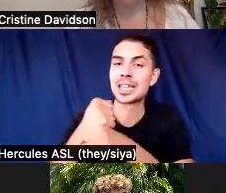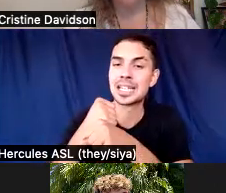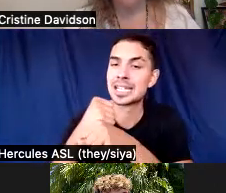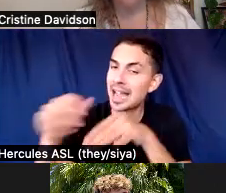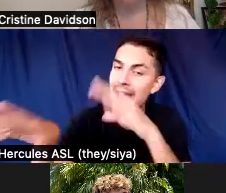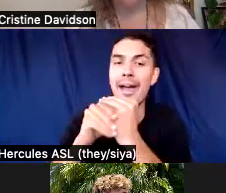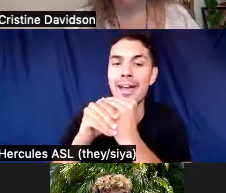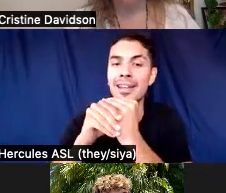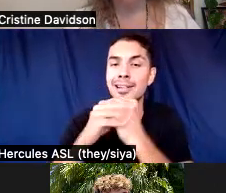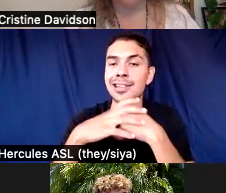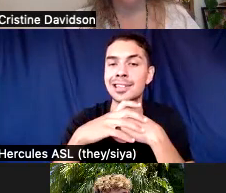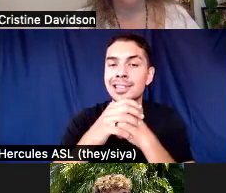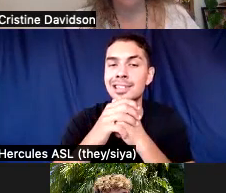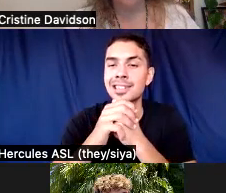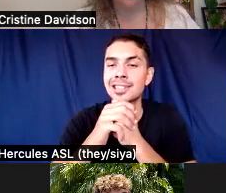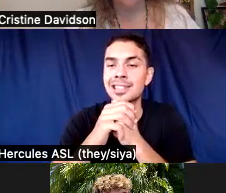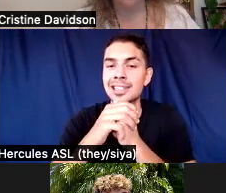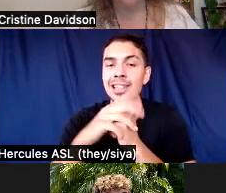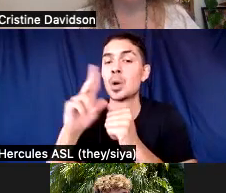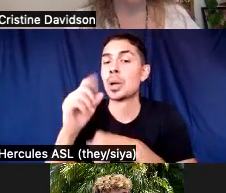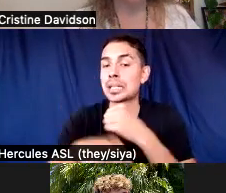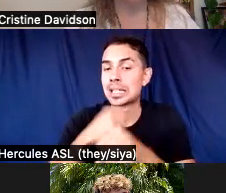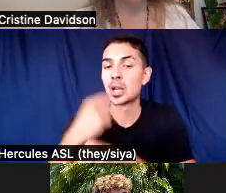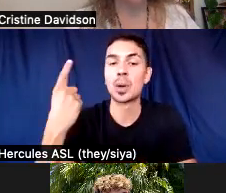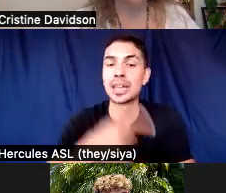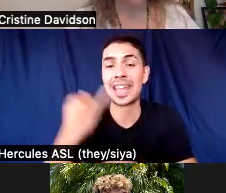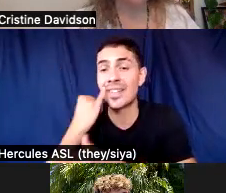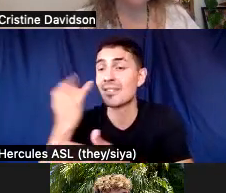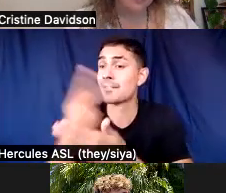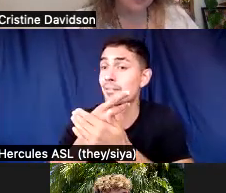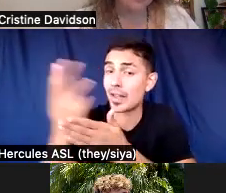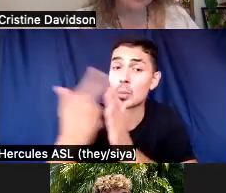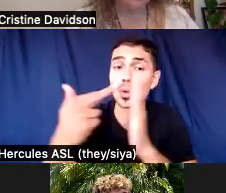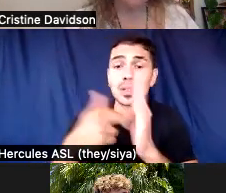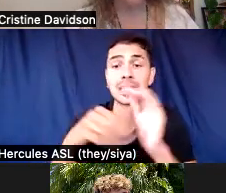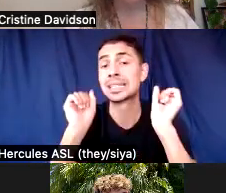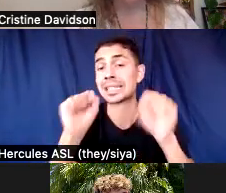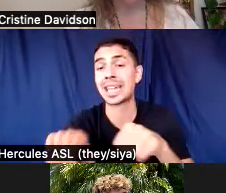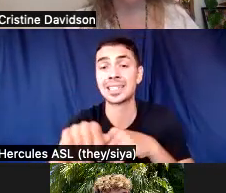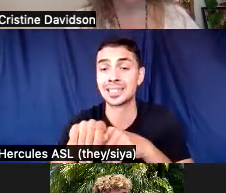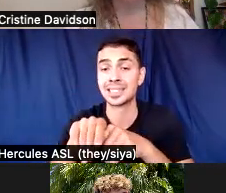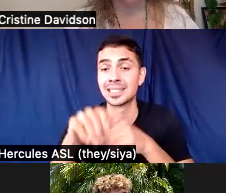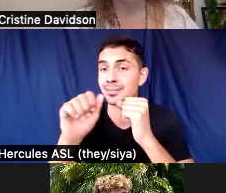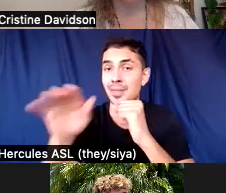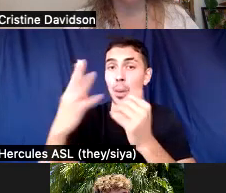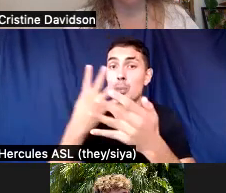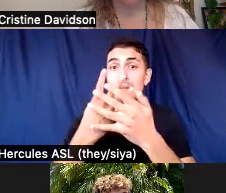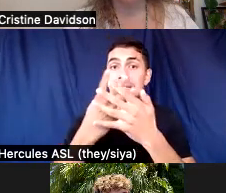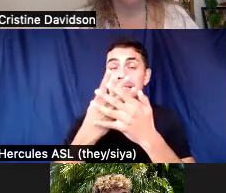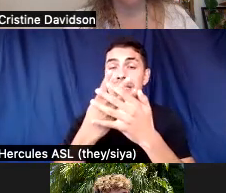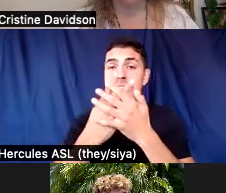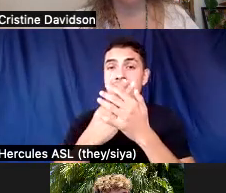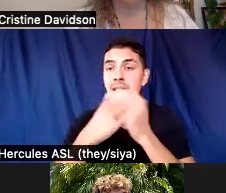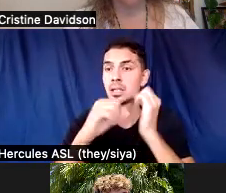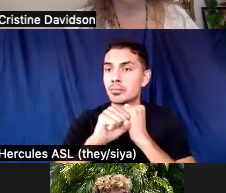day. If they fail to register, it could be a 2-year prison sentence, and then it's going to start over, right?